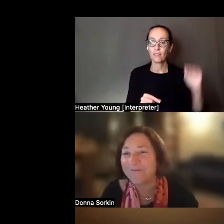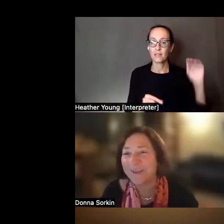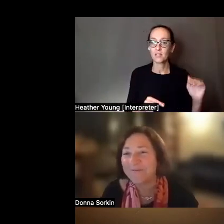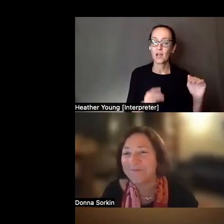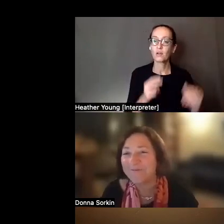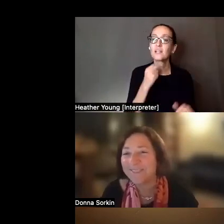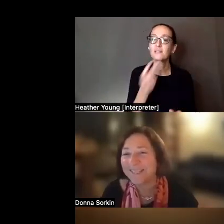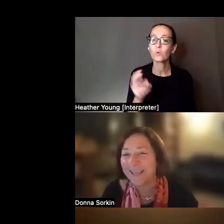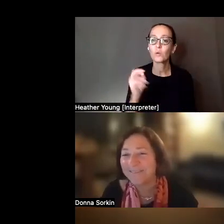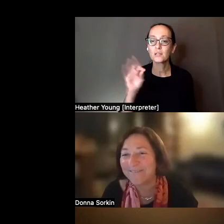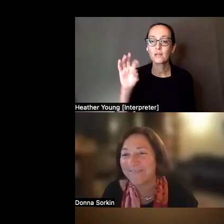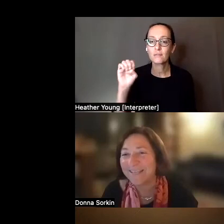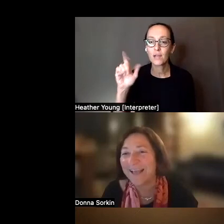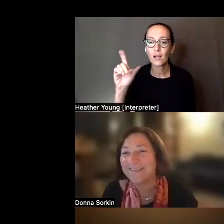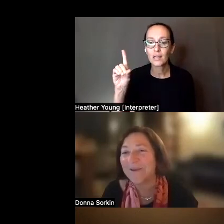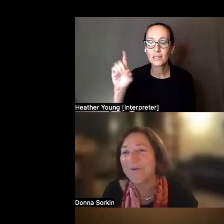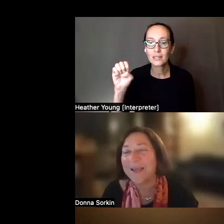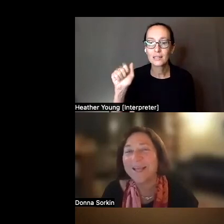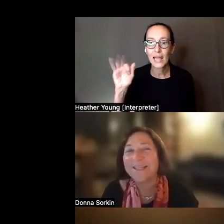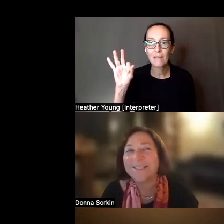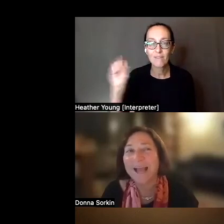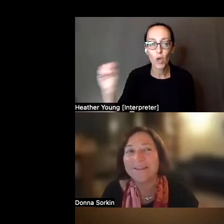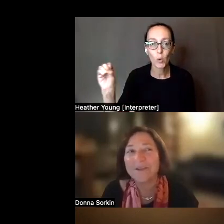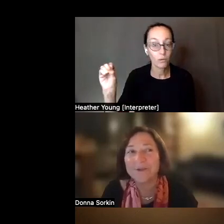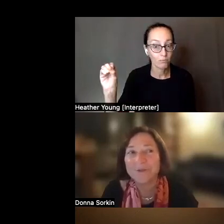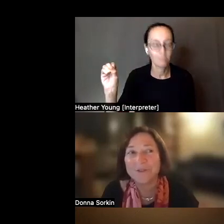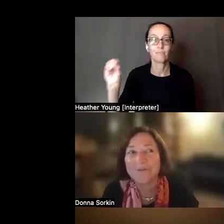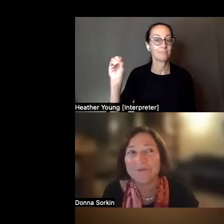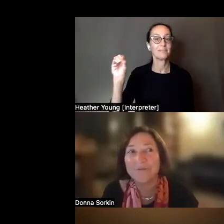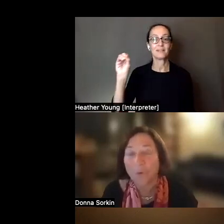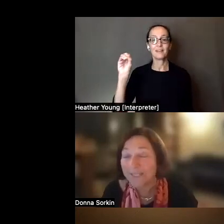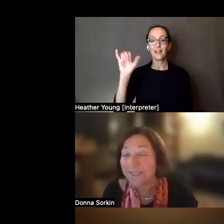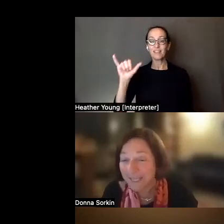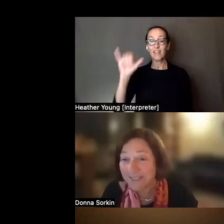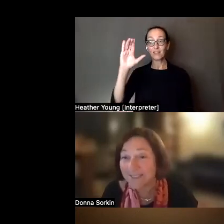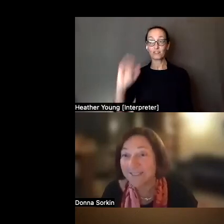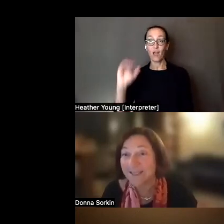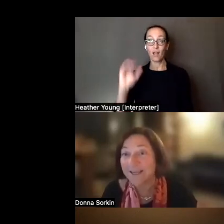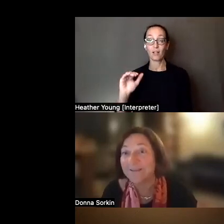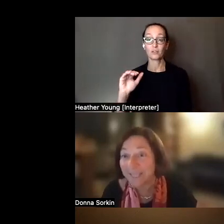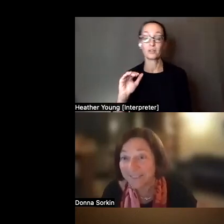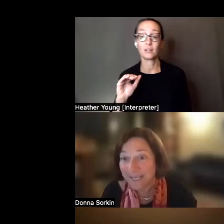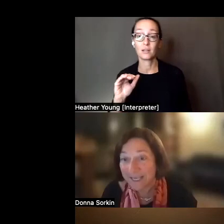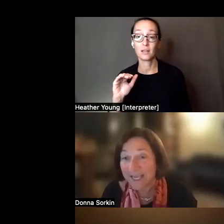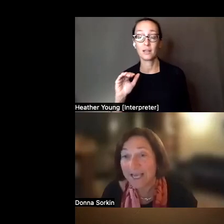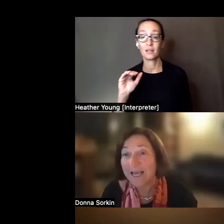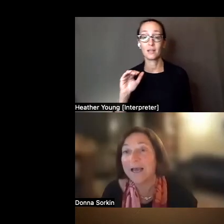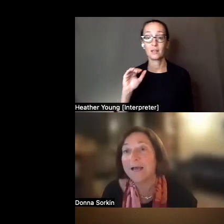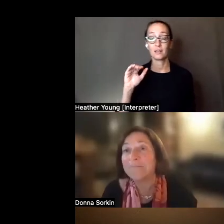all seen that? Yeah, so the child whose voice is Cece